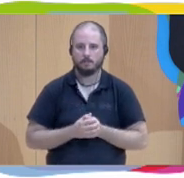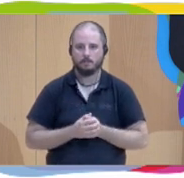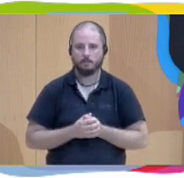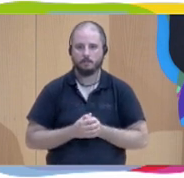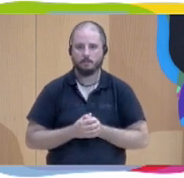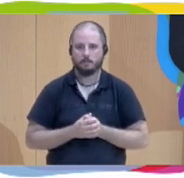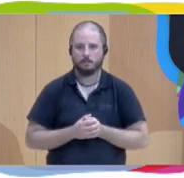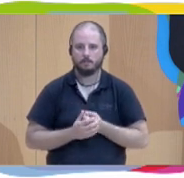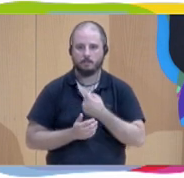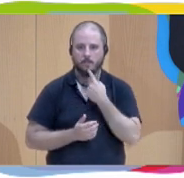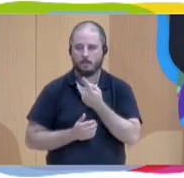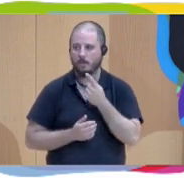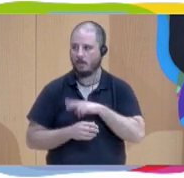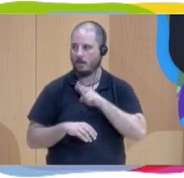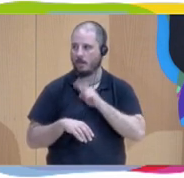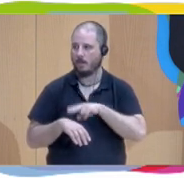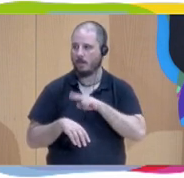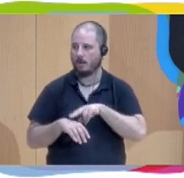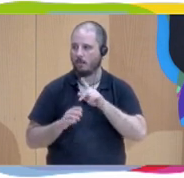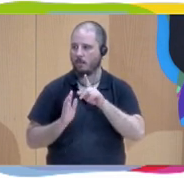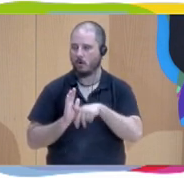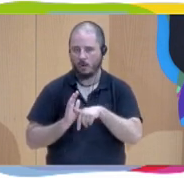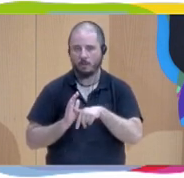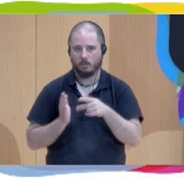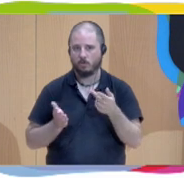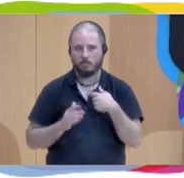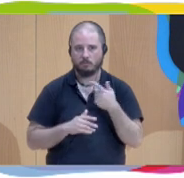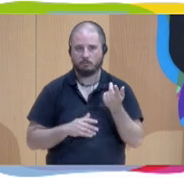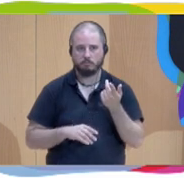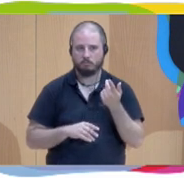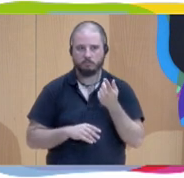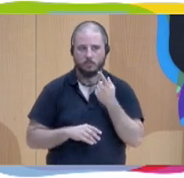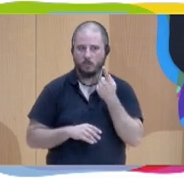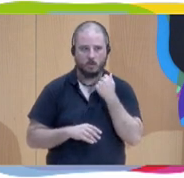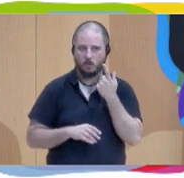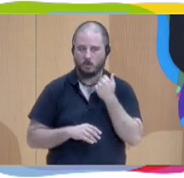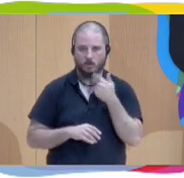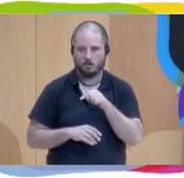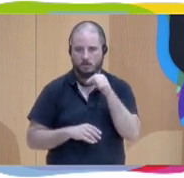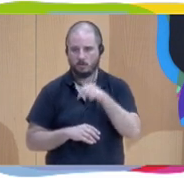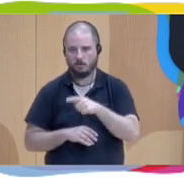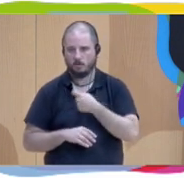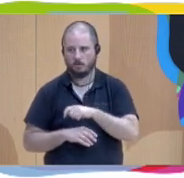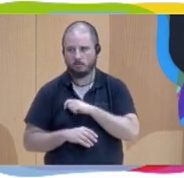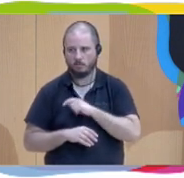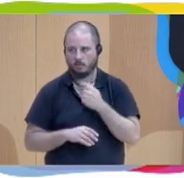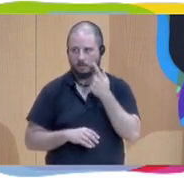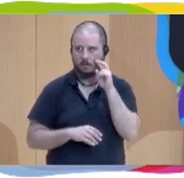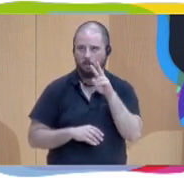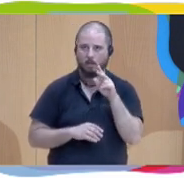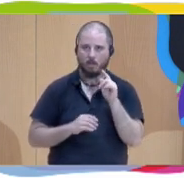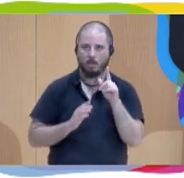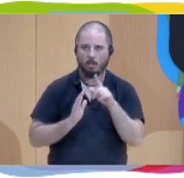training was something that they were not used to here in Spain. And they even called the way of teaching a lapis slow rhythm.